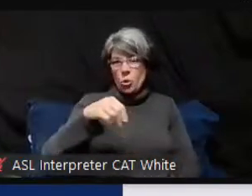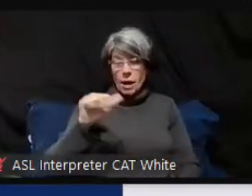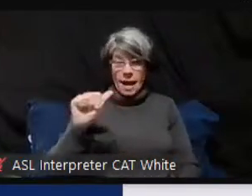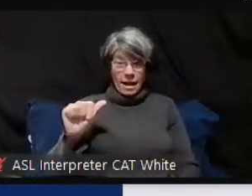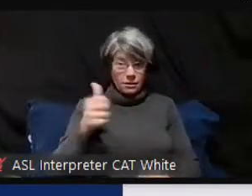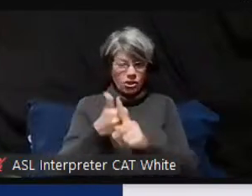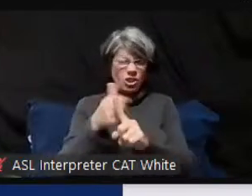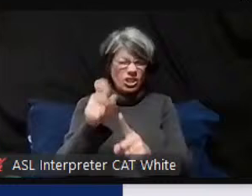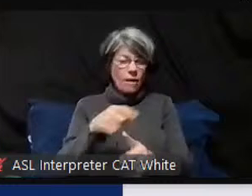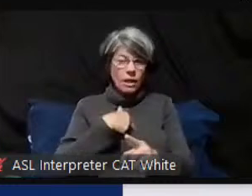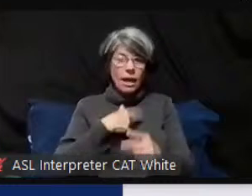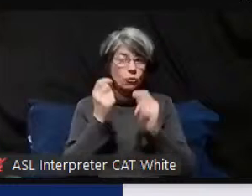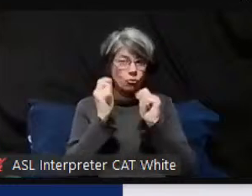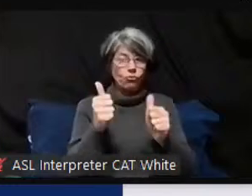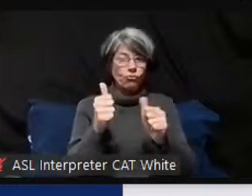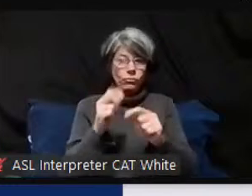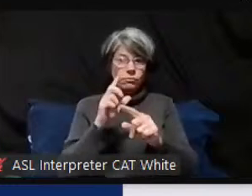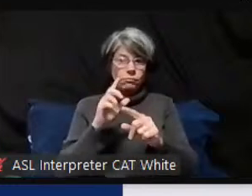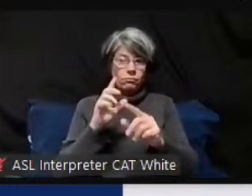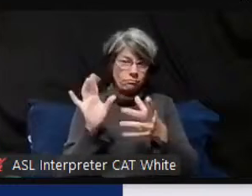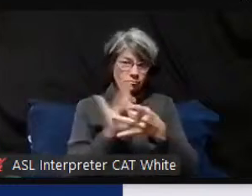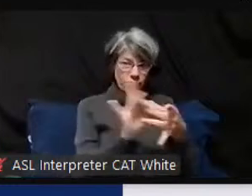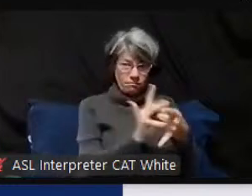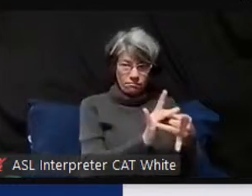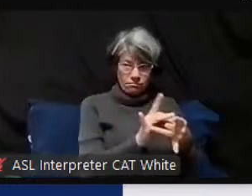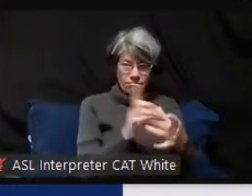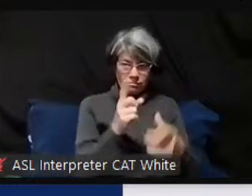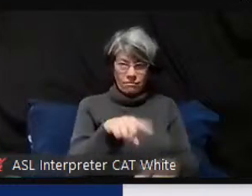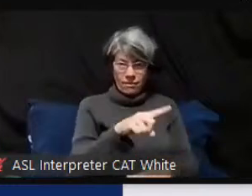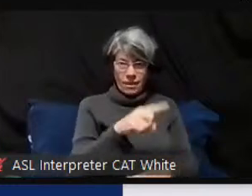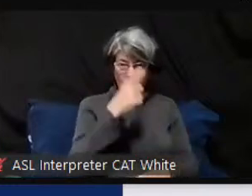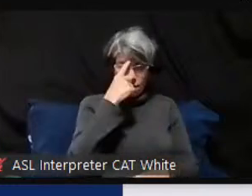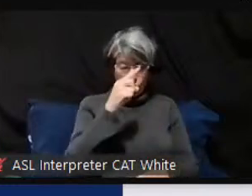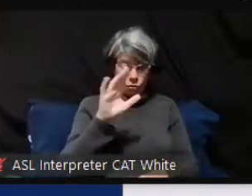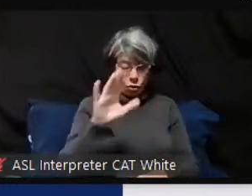that you guys can quickly link there for